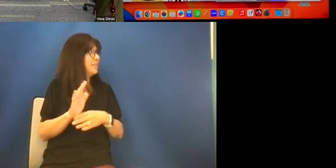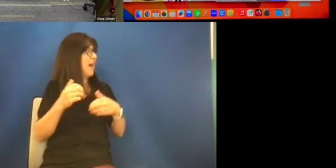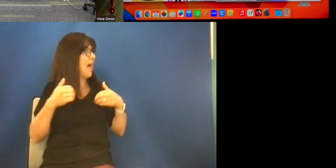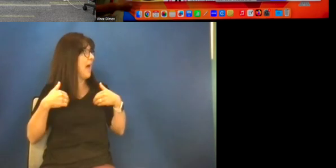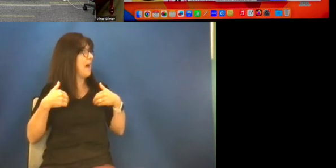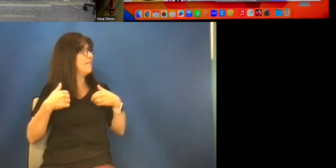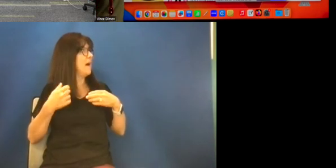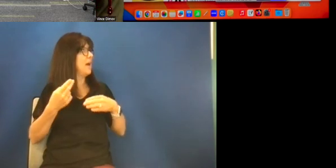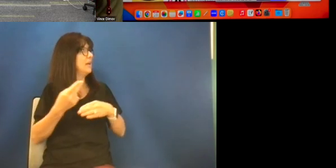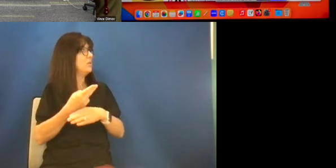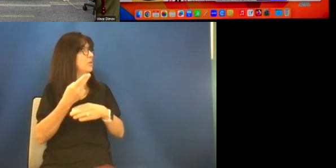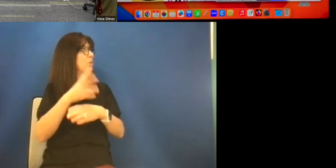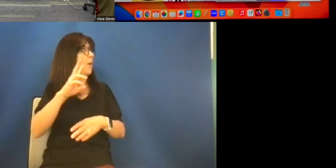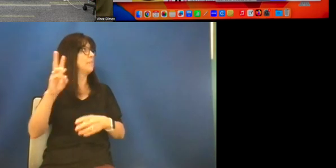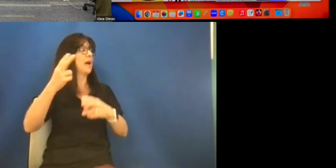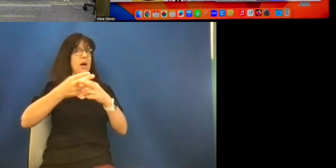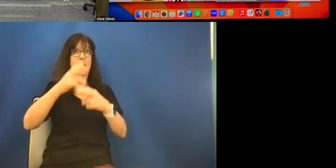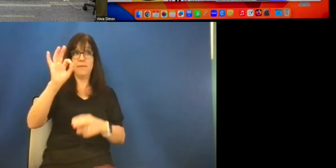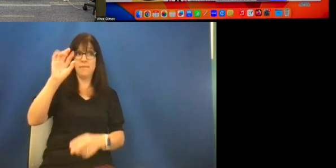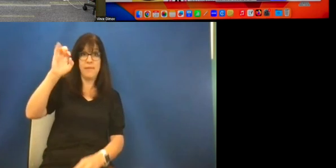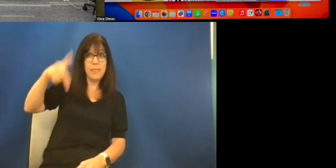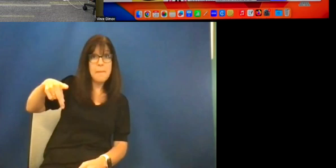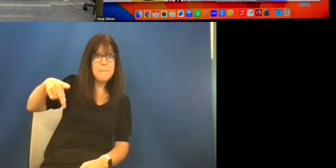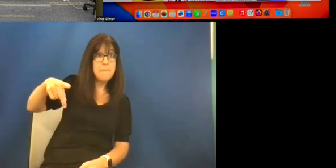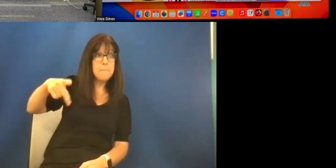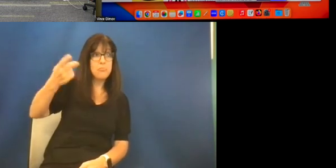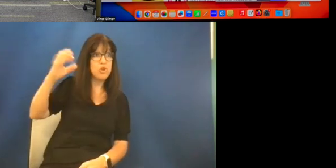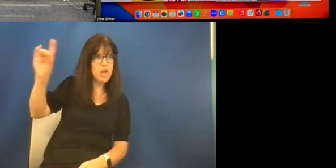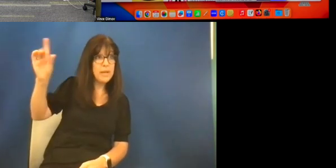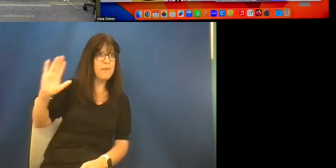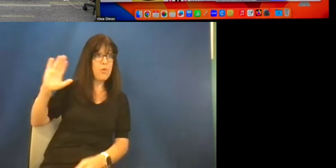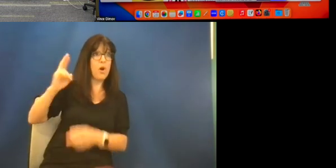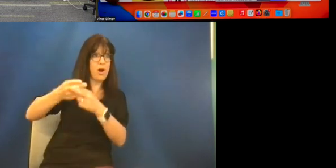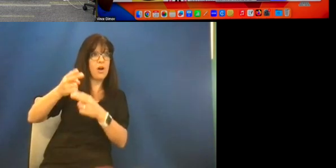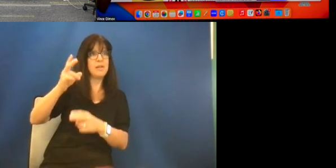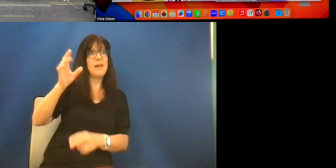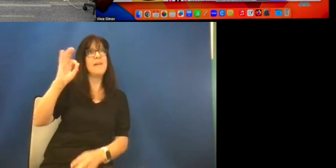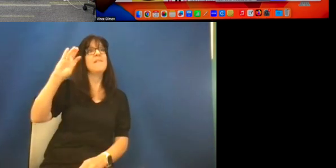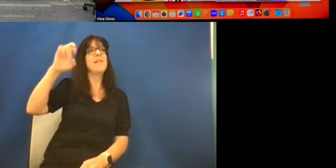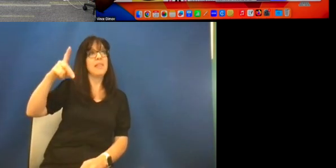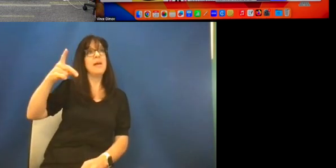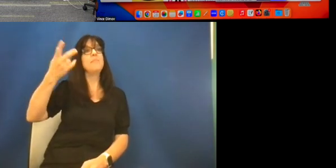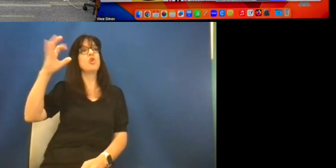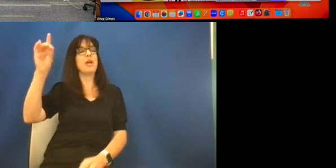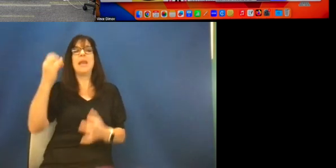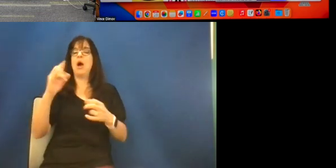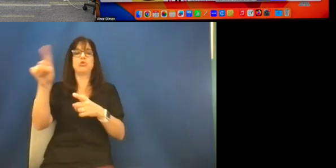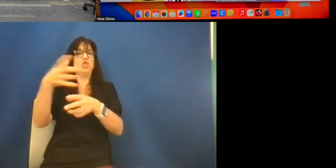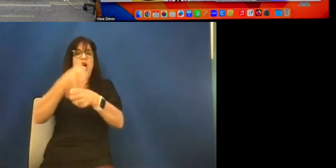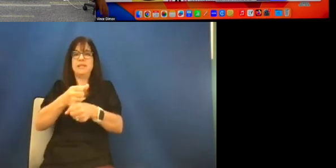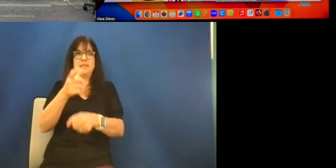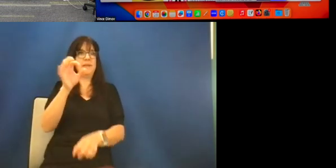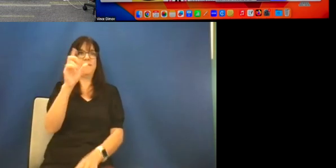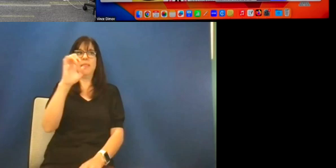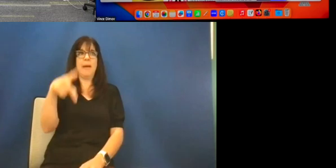I used this website called Flip. Does anybody use Flip or Flipgrid? It used to be called Flipgrid. They changed it to Flip.